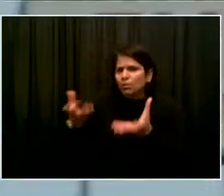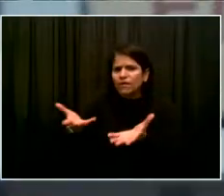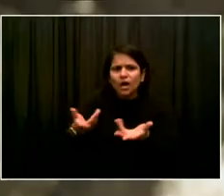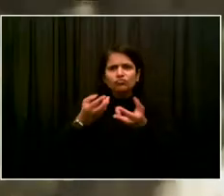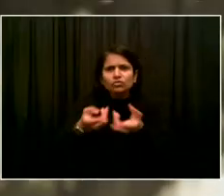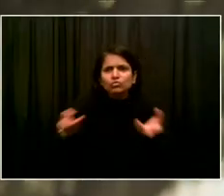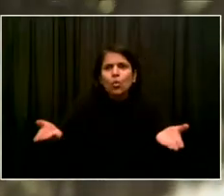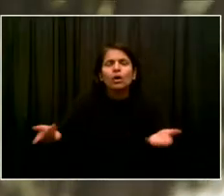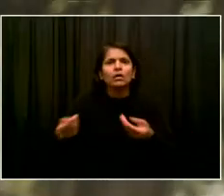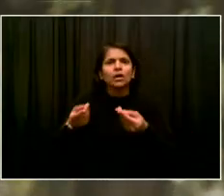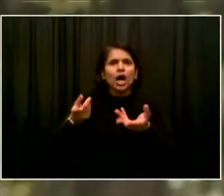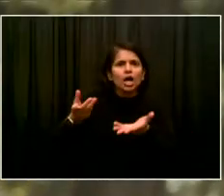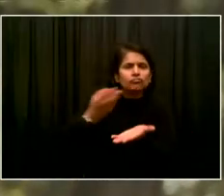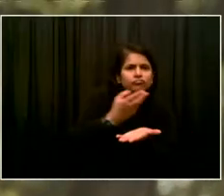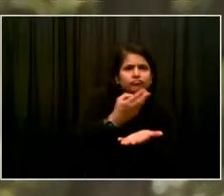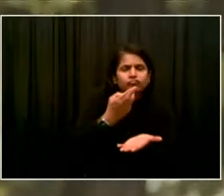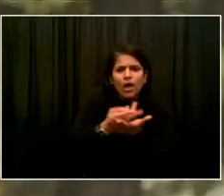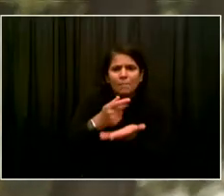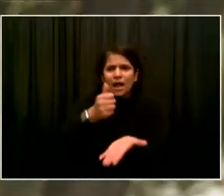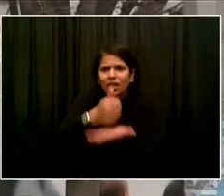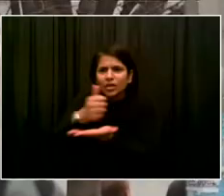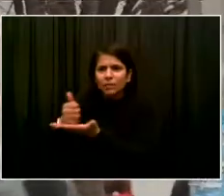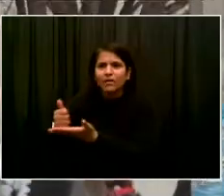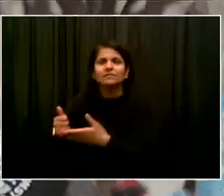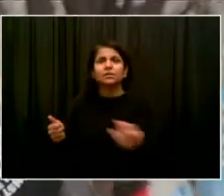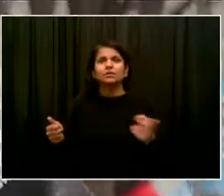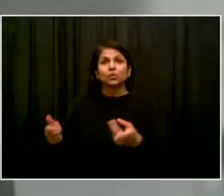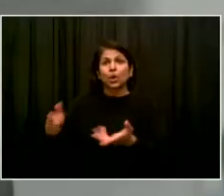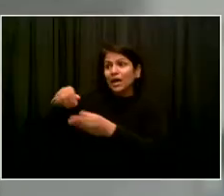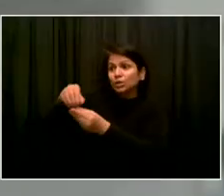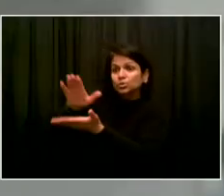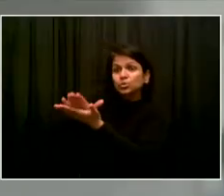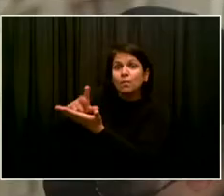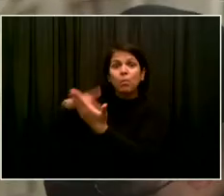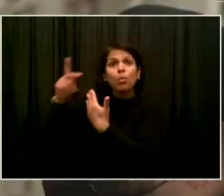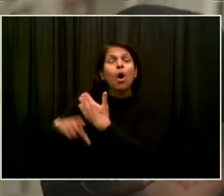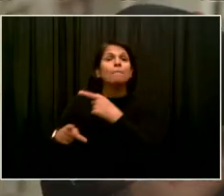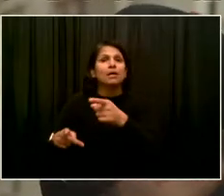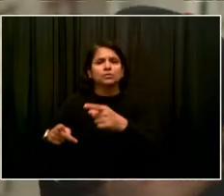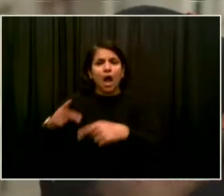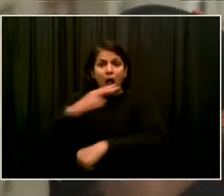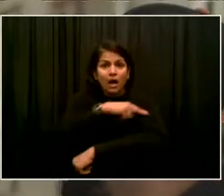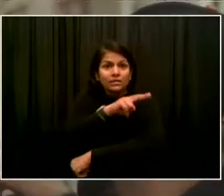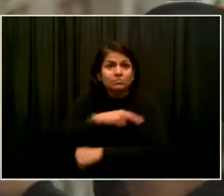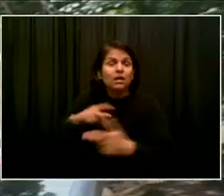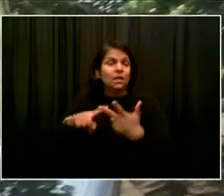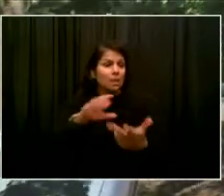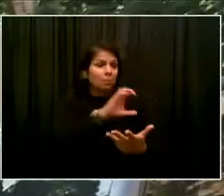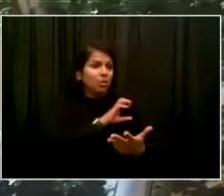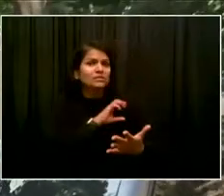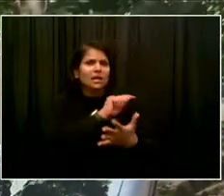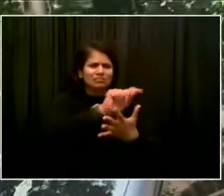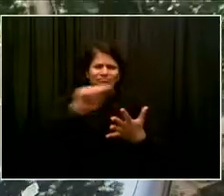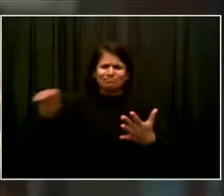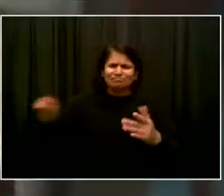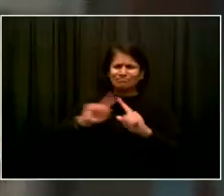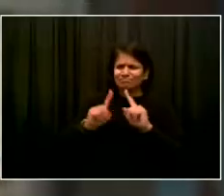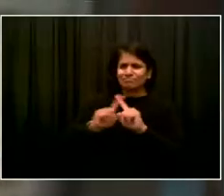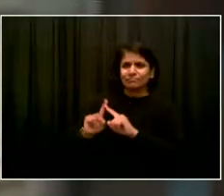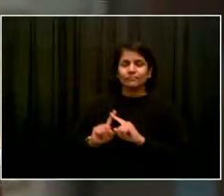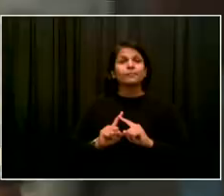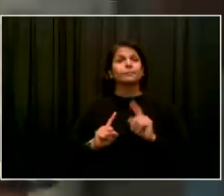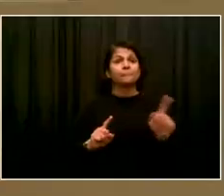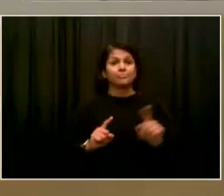work. For us, secure as credible messengers. Individuals from these very neighborhoods, people who can show up in the hood at 2 o'clock in the